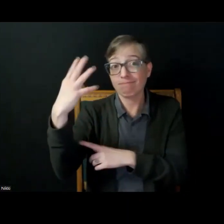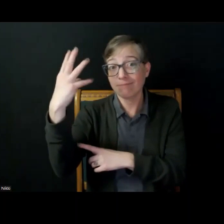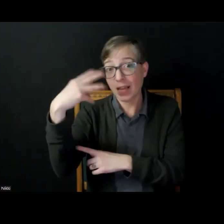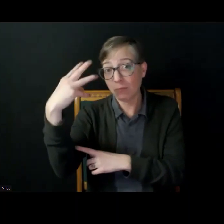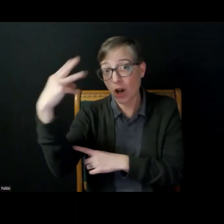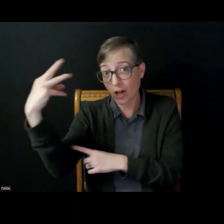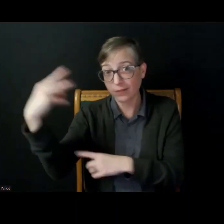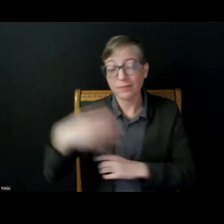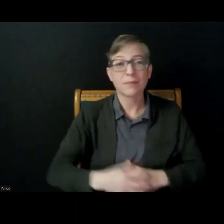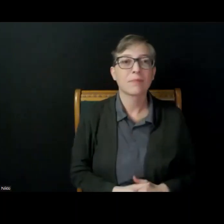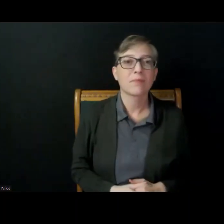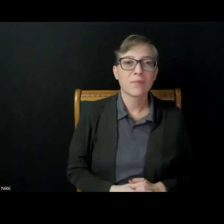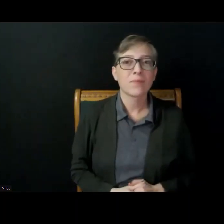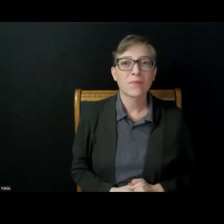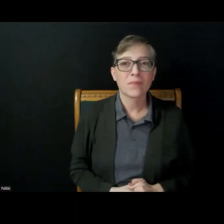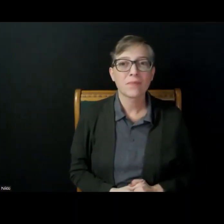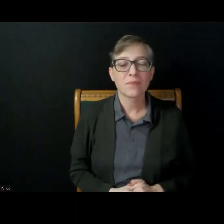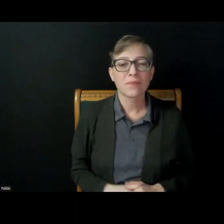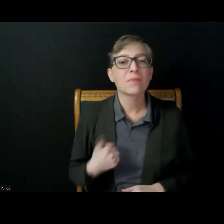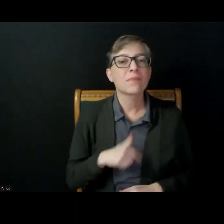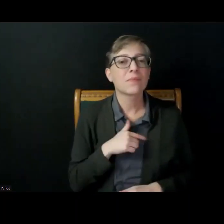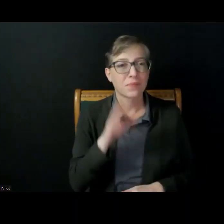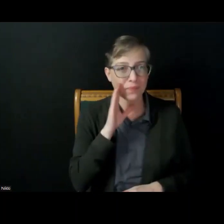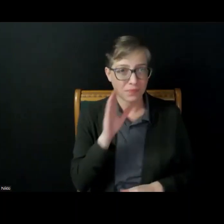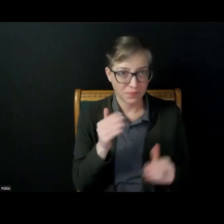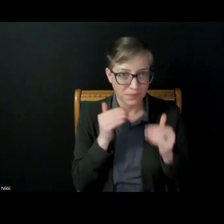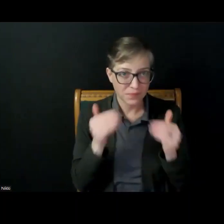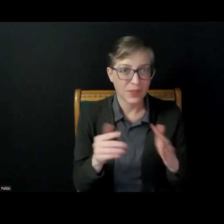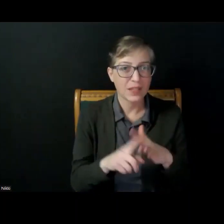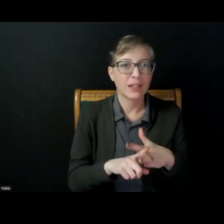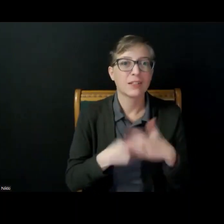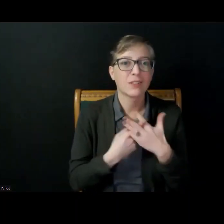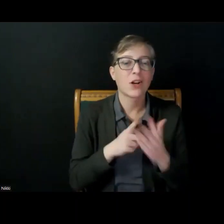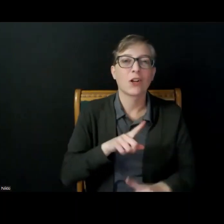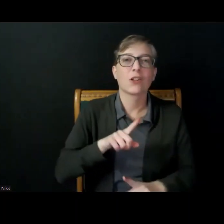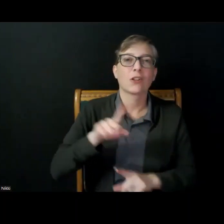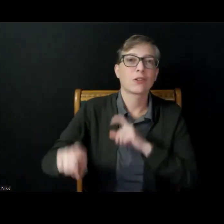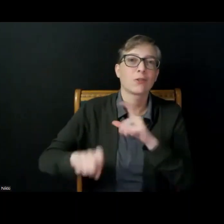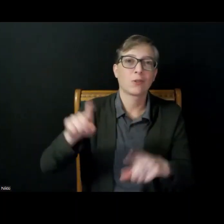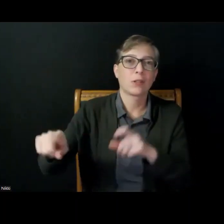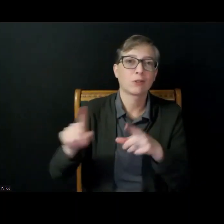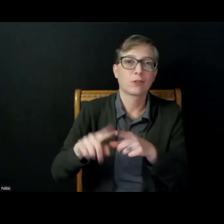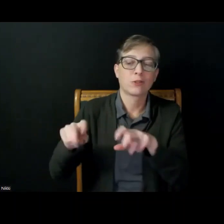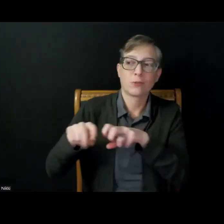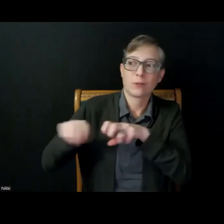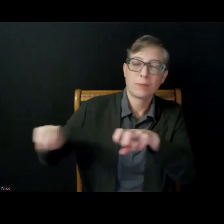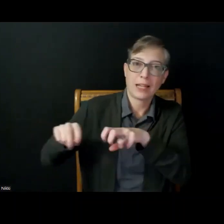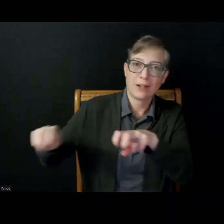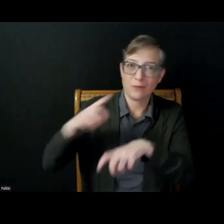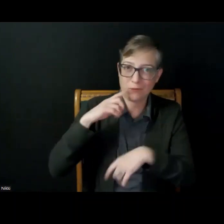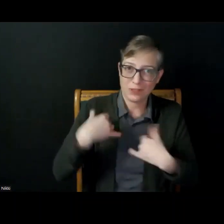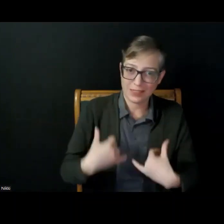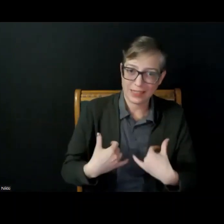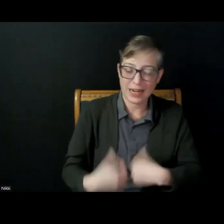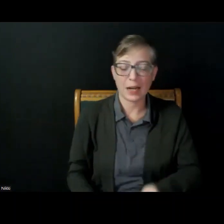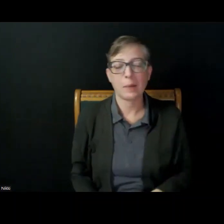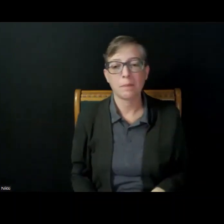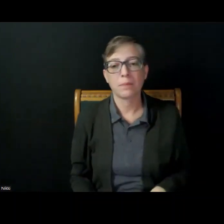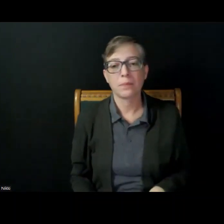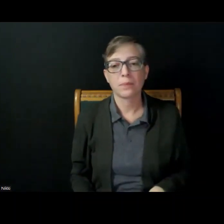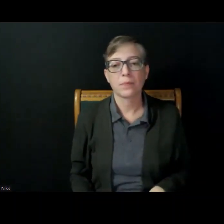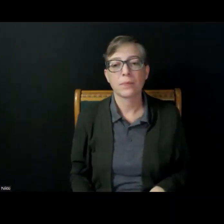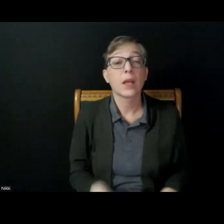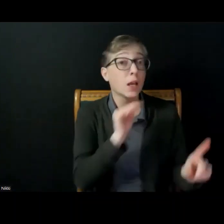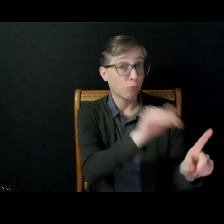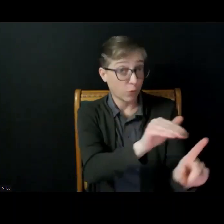We will start our panel question portion of today's event. Just as a reminder, if you have any